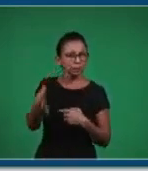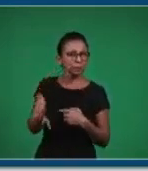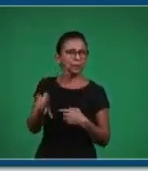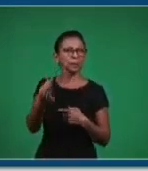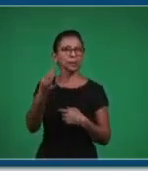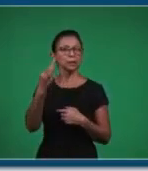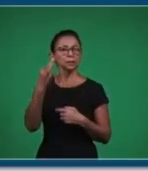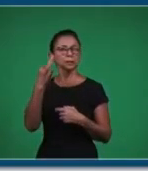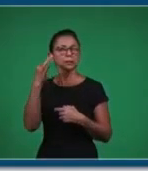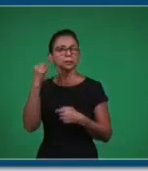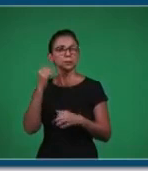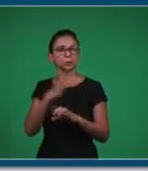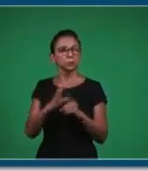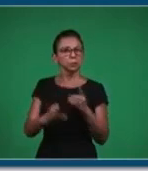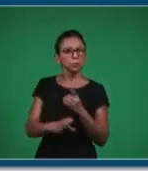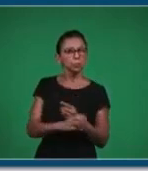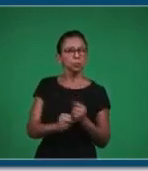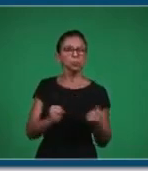Sunday school.